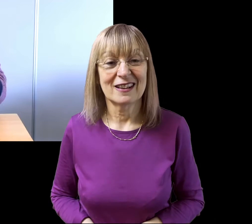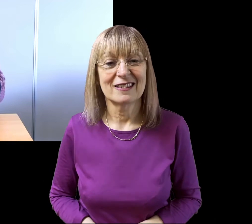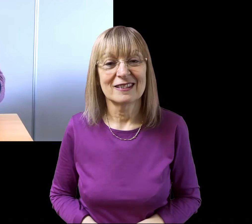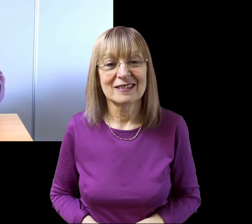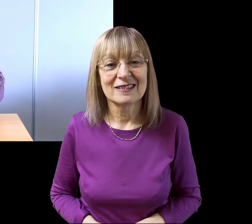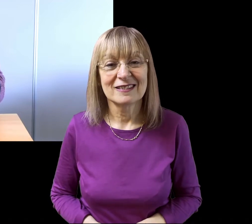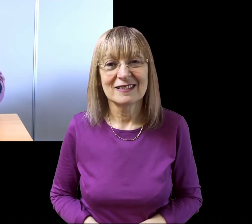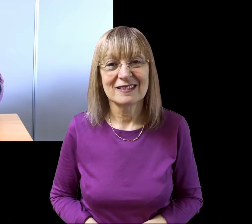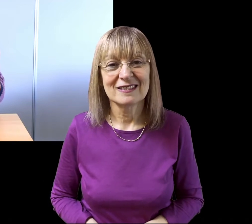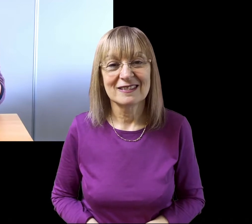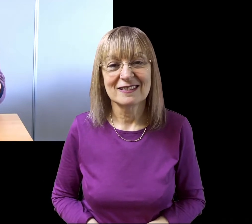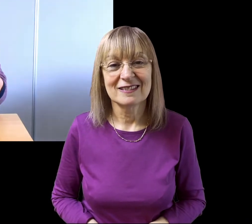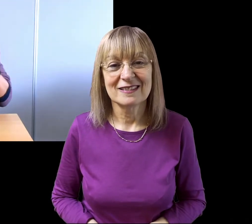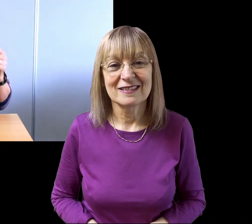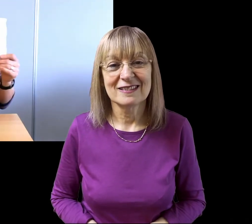6,